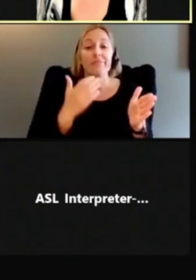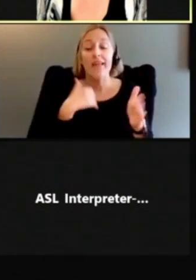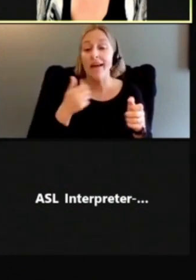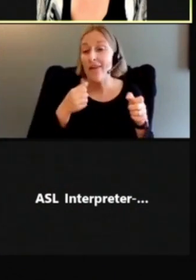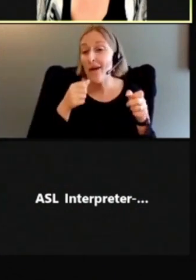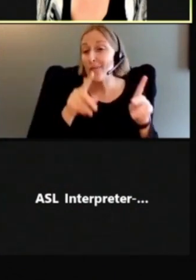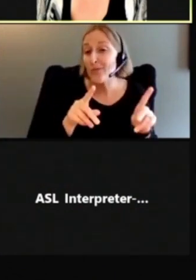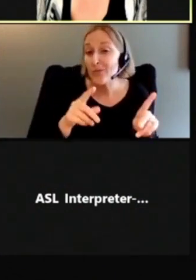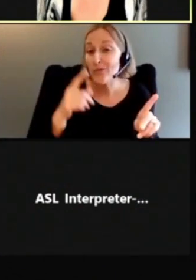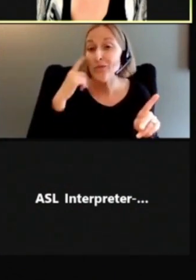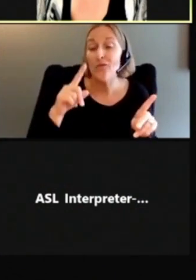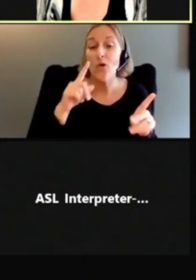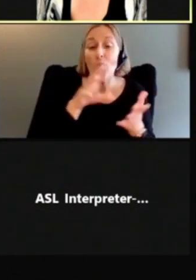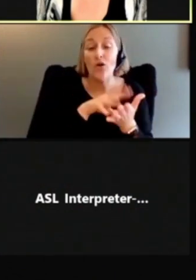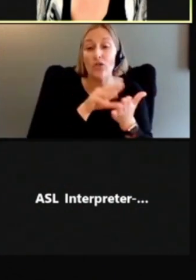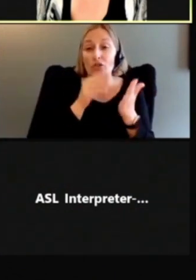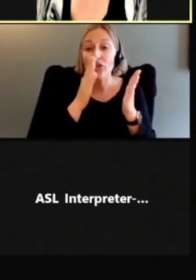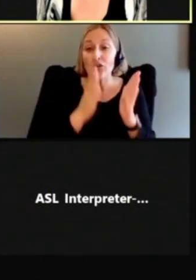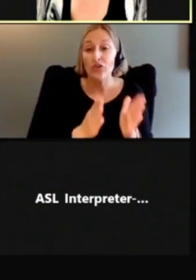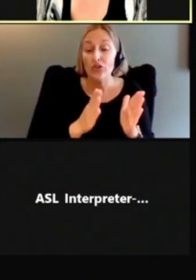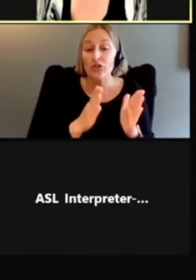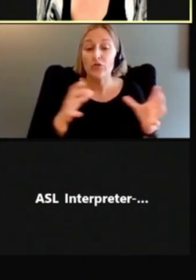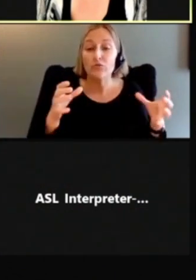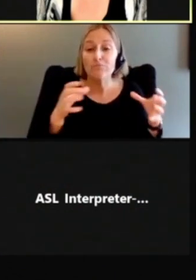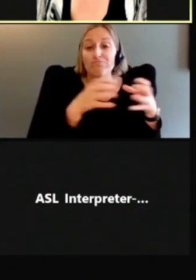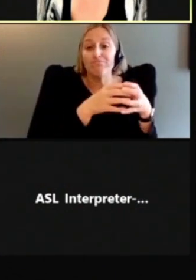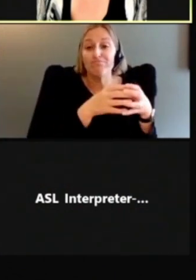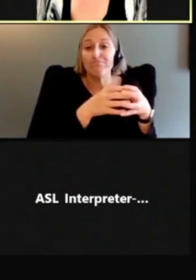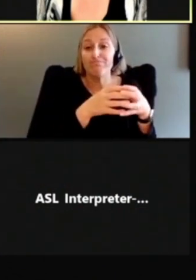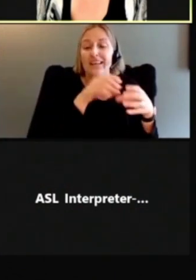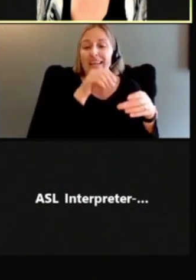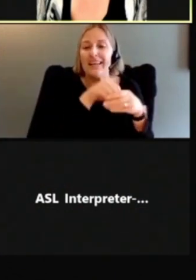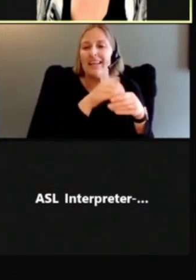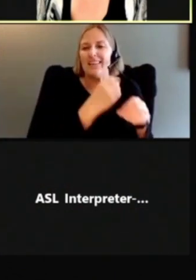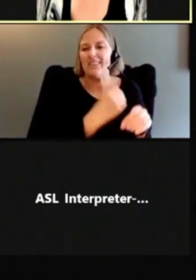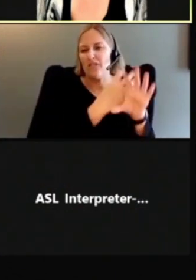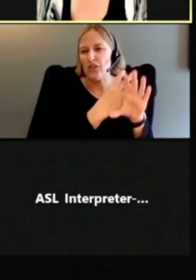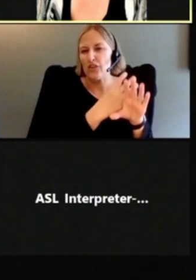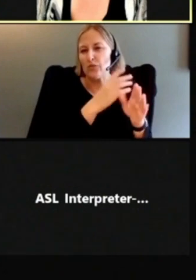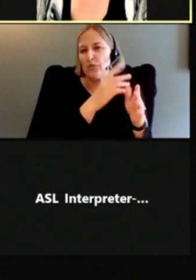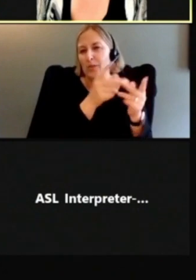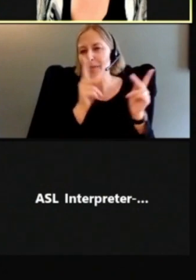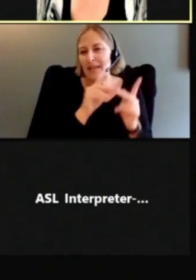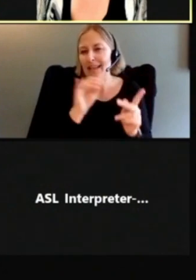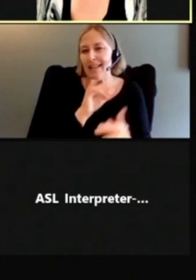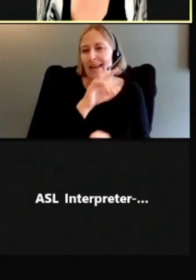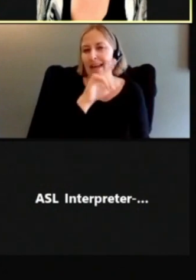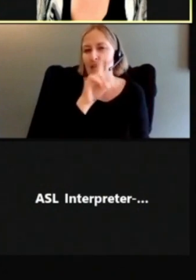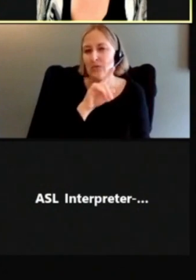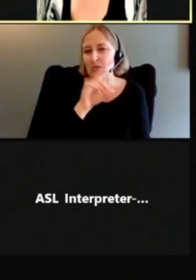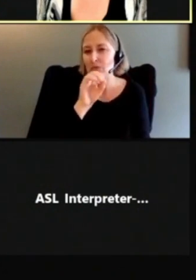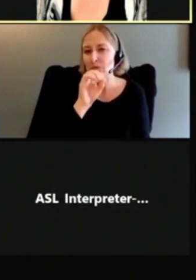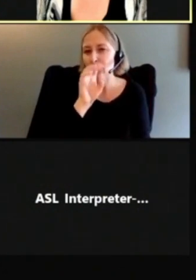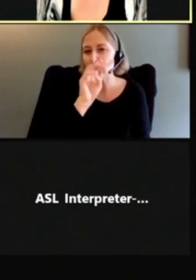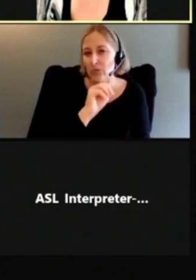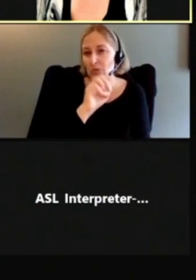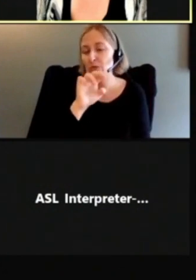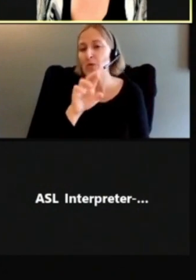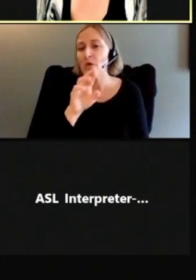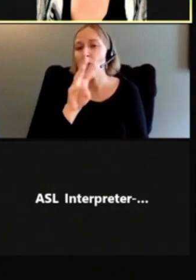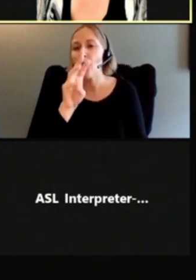for learners to get together in a virtual space like Zoom or WebEx, where they can ask the